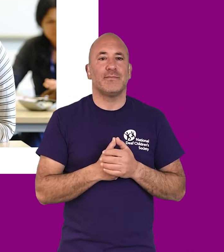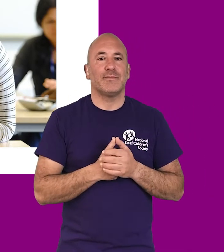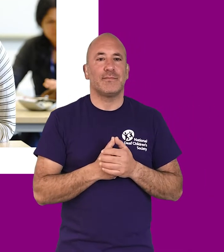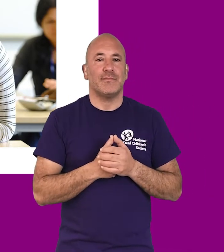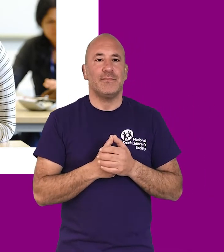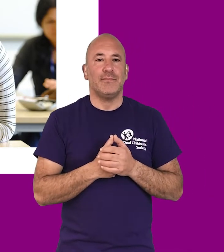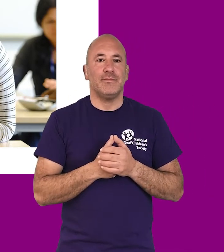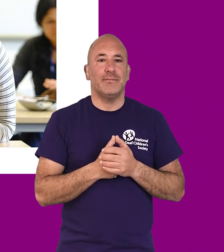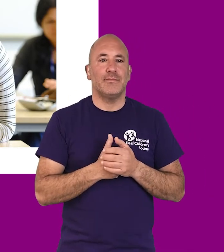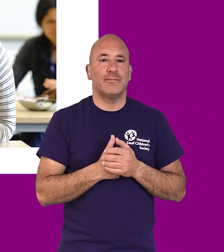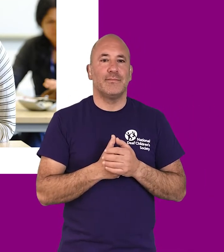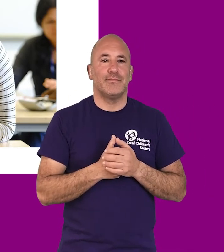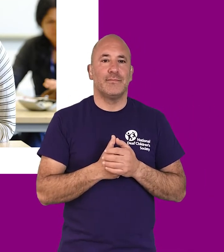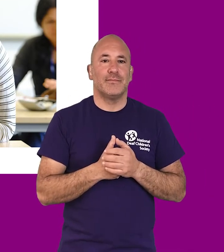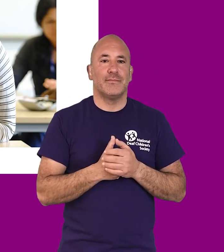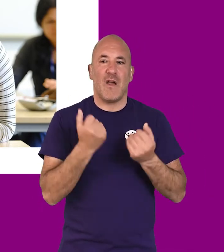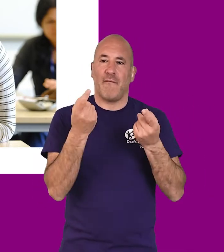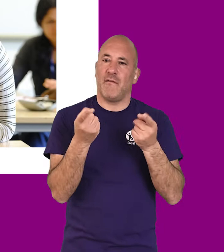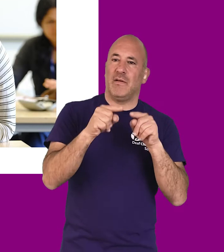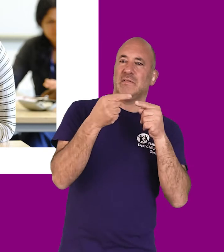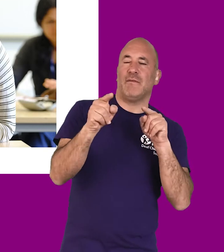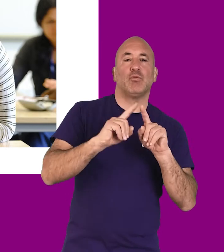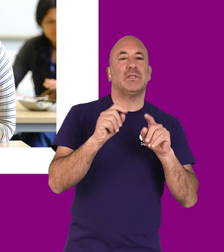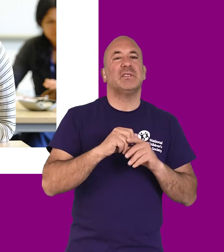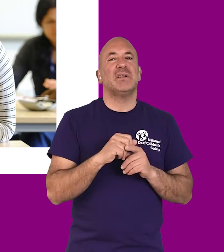than just line by line.